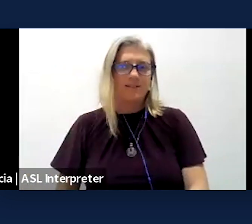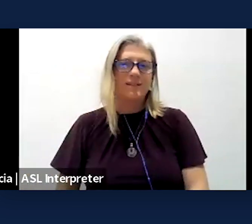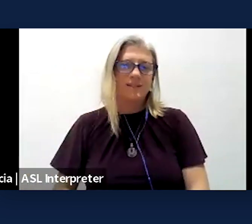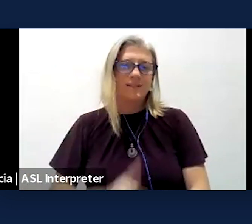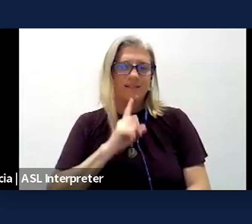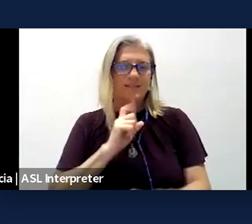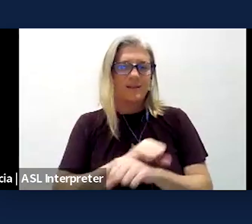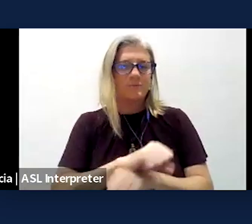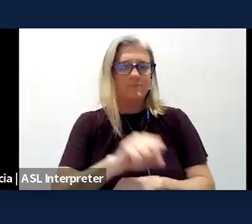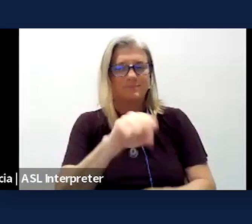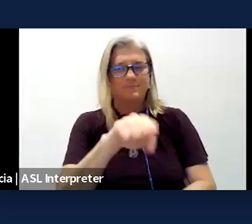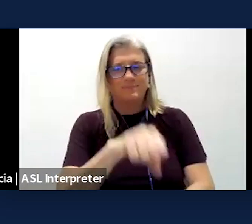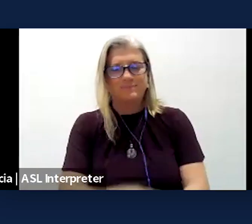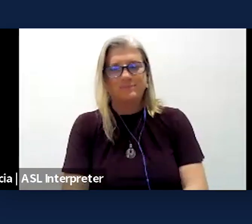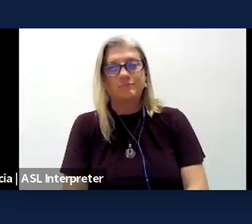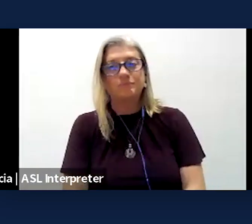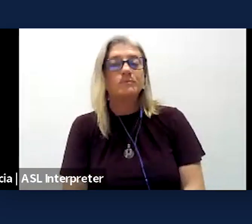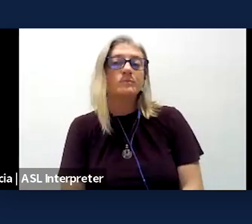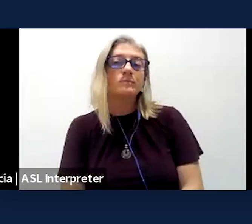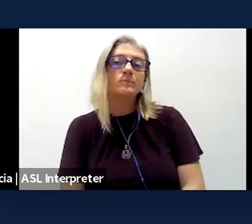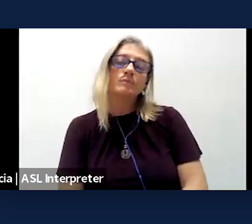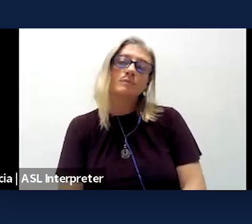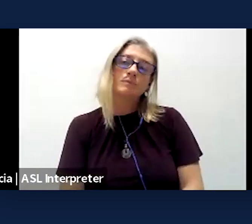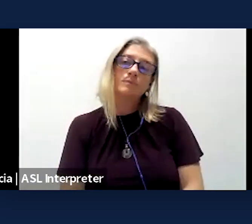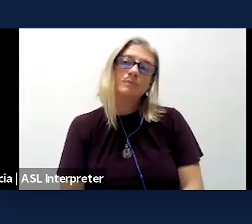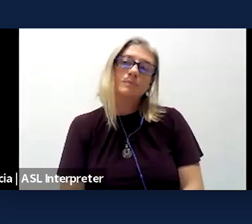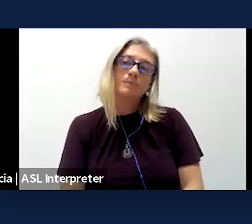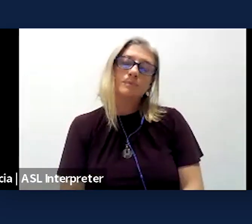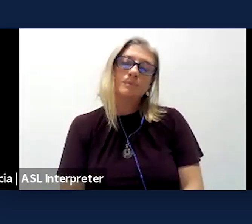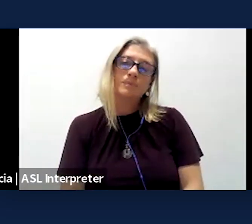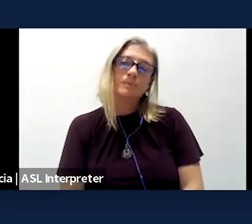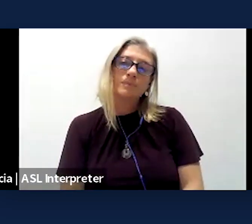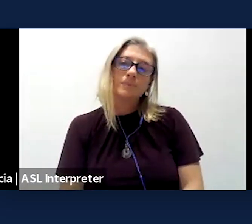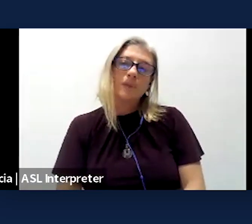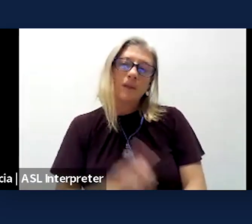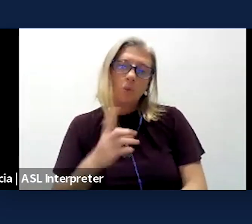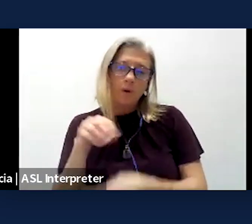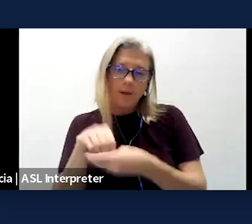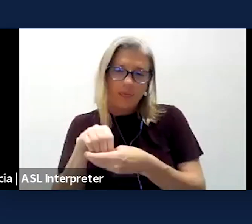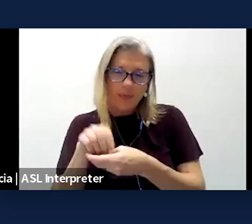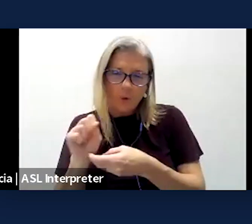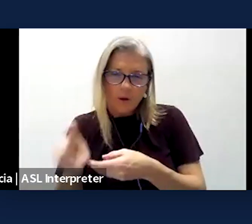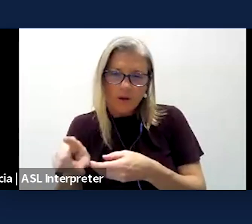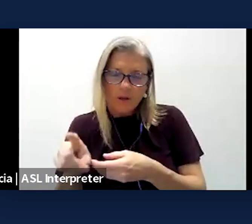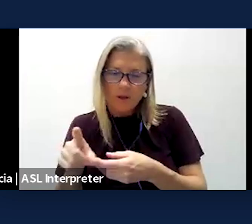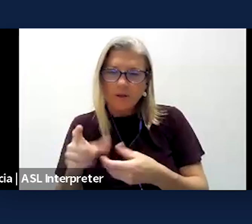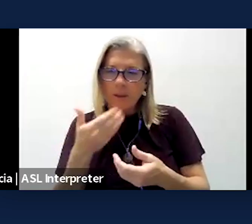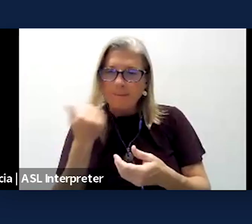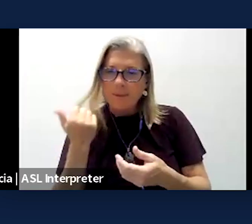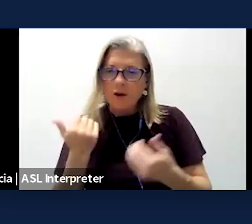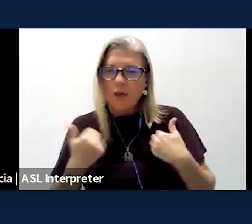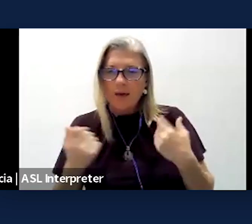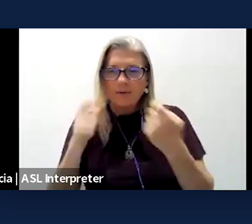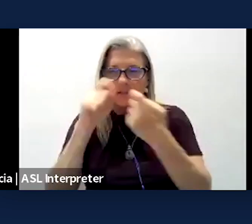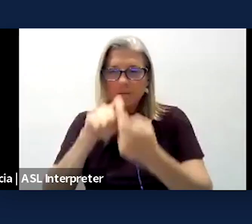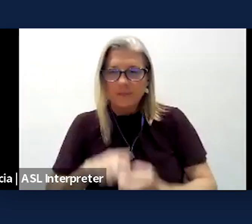Absolutely. But I guess one of the questions embedded in there is it better to have specific